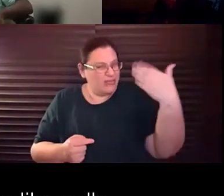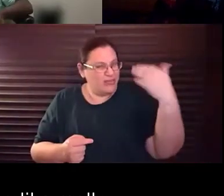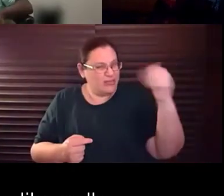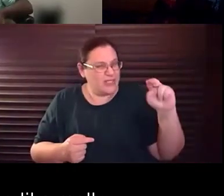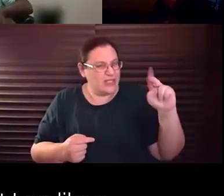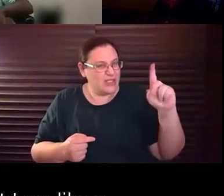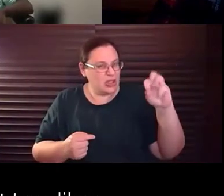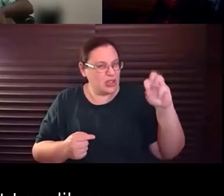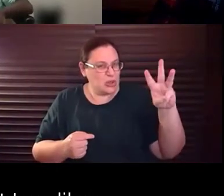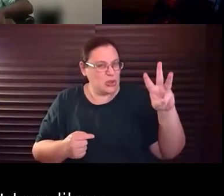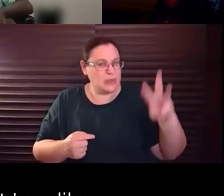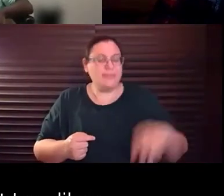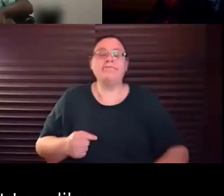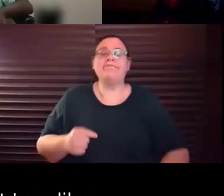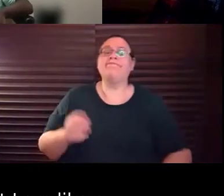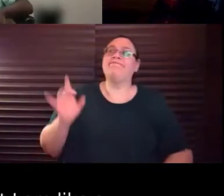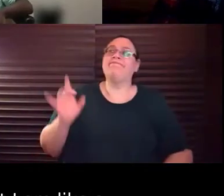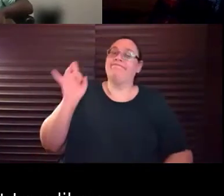God.